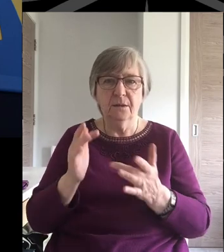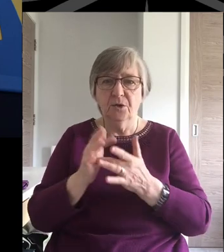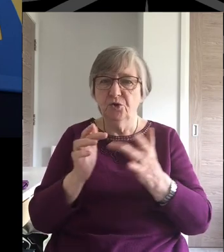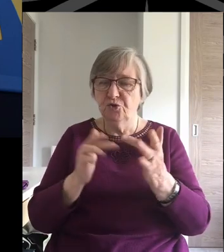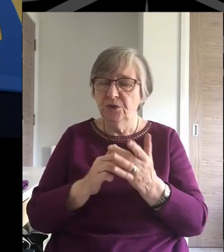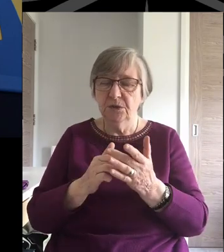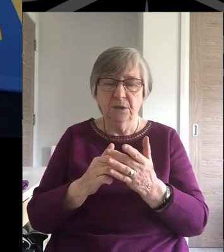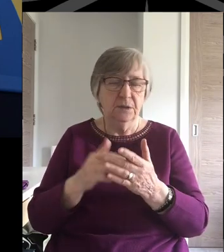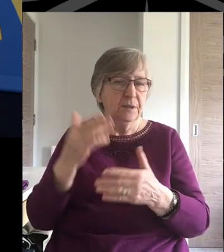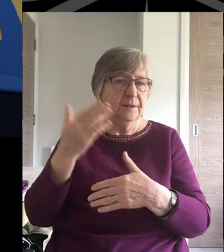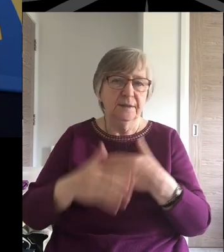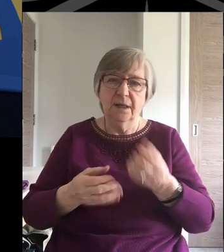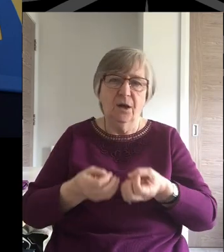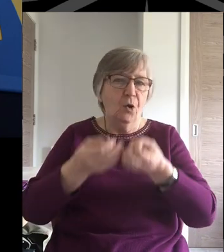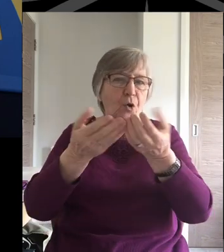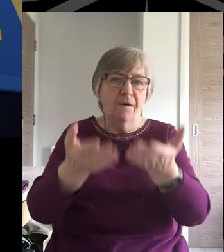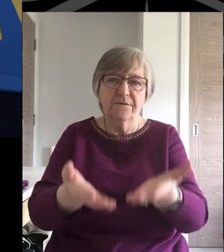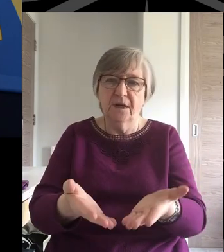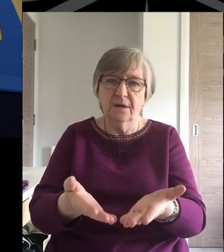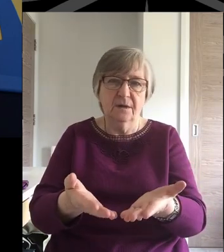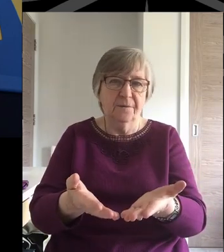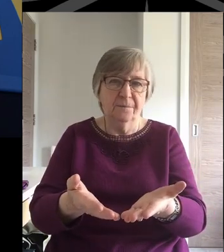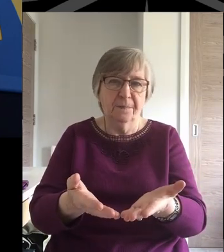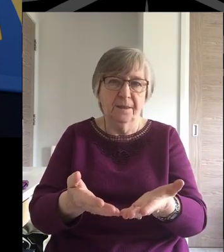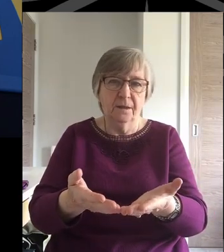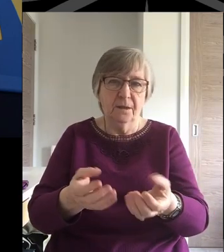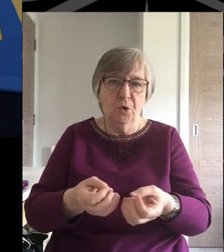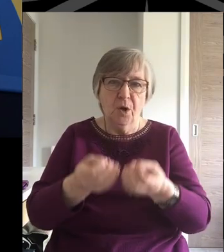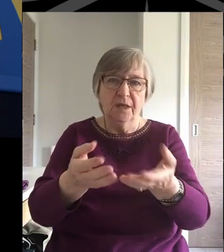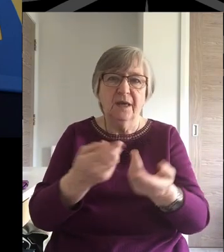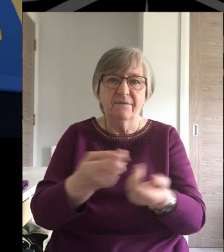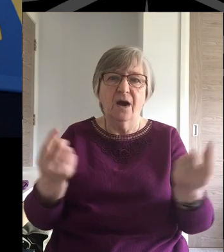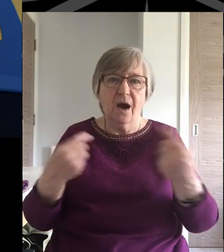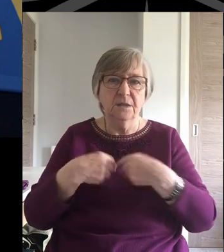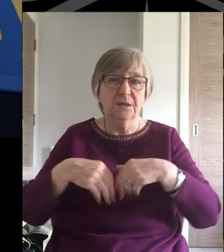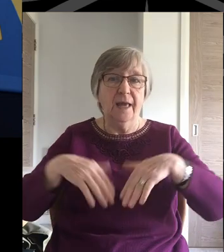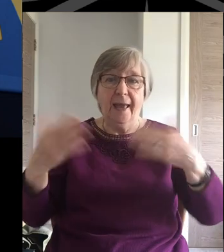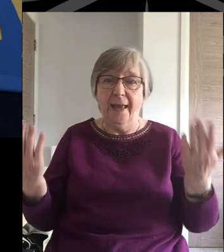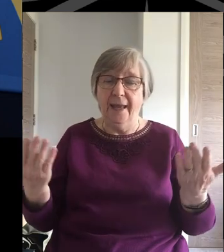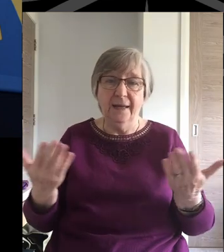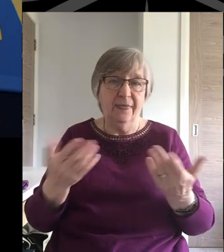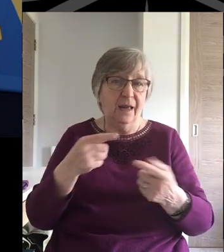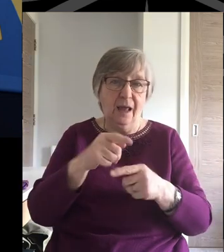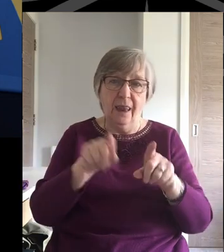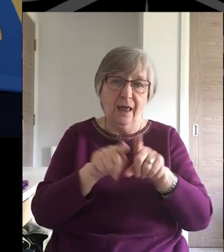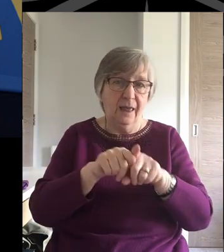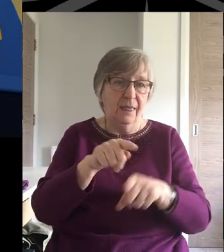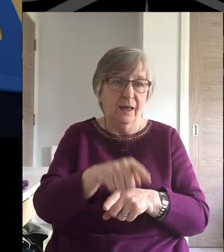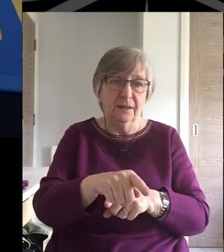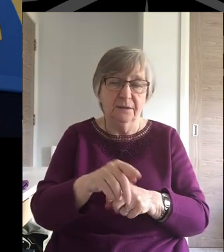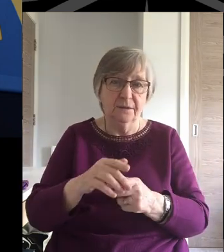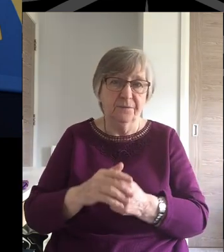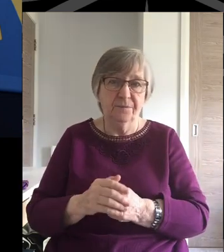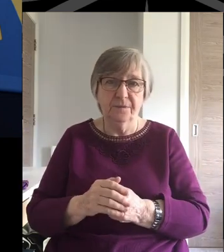Jesus didn't offer to provide us with any or indeed all of that.